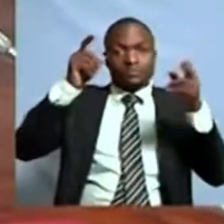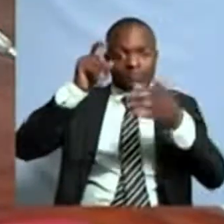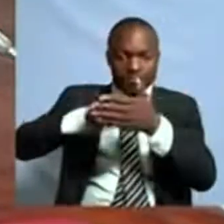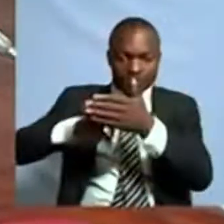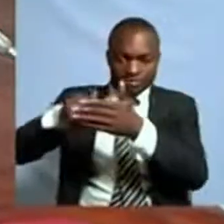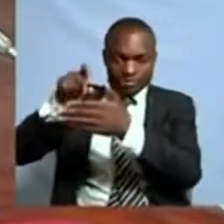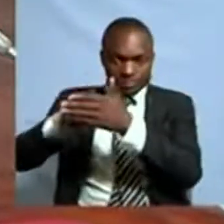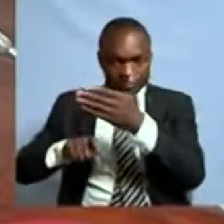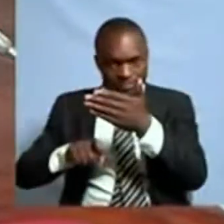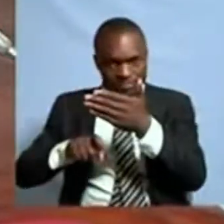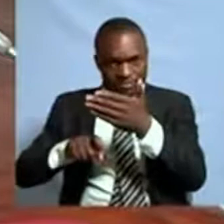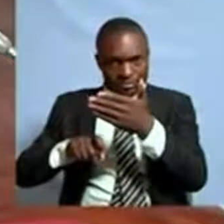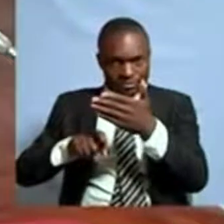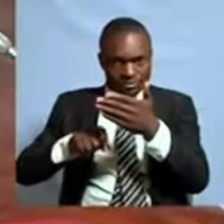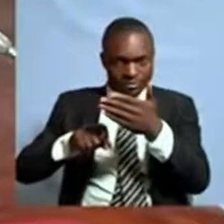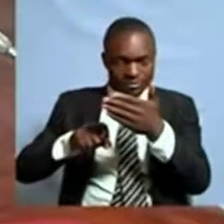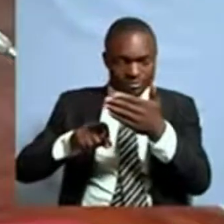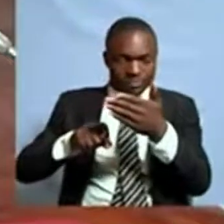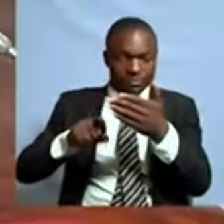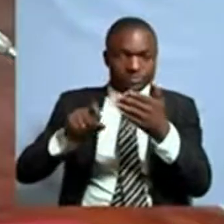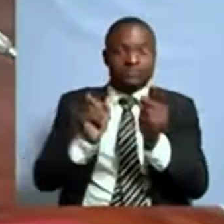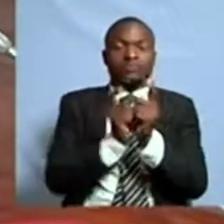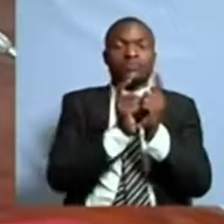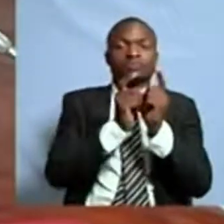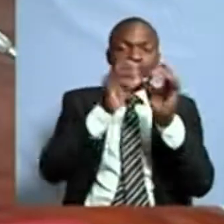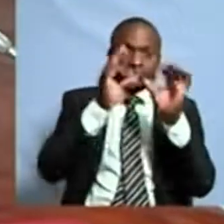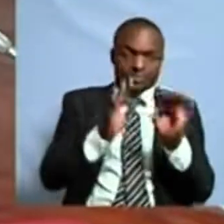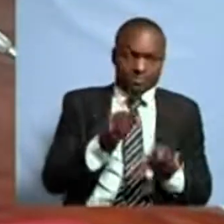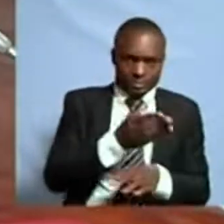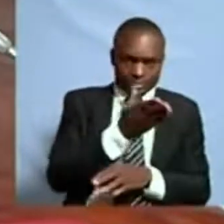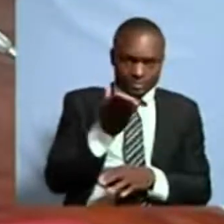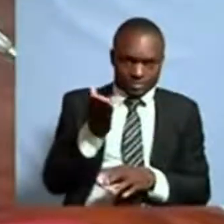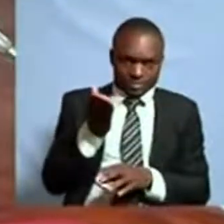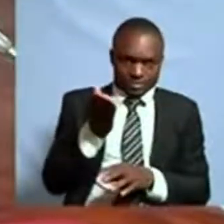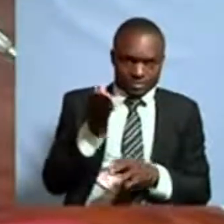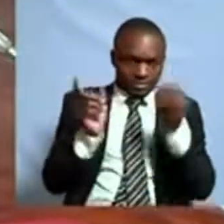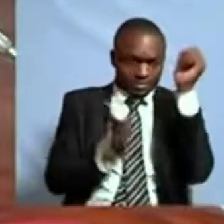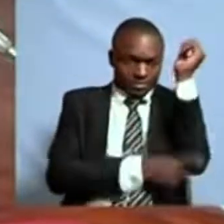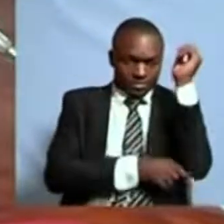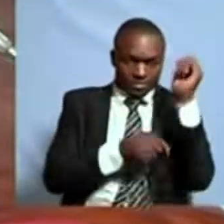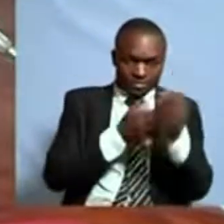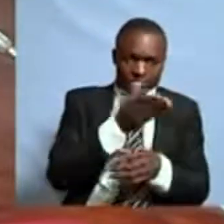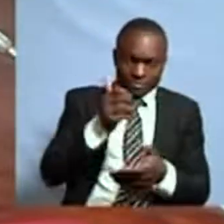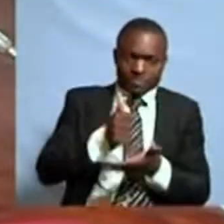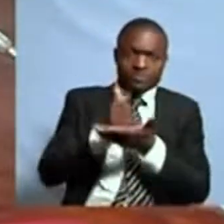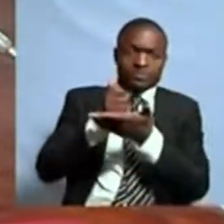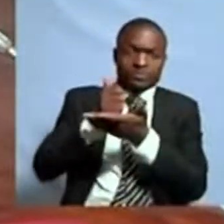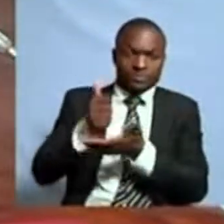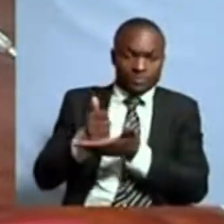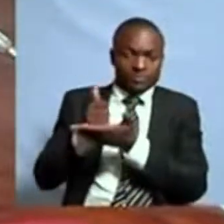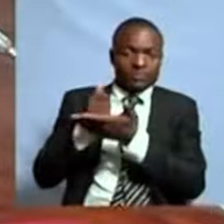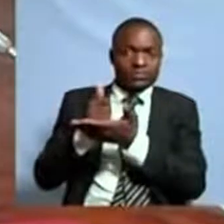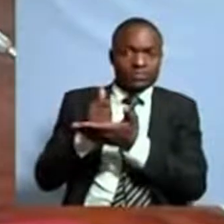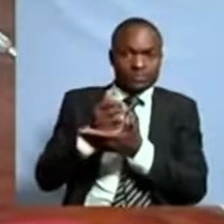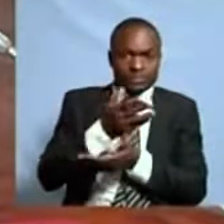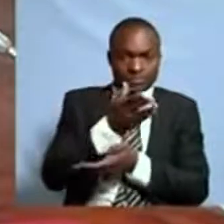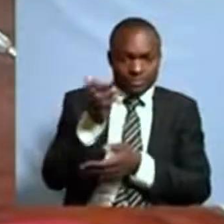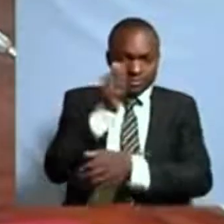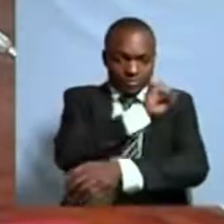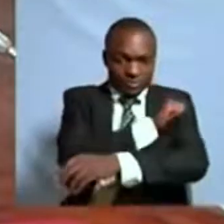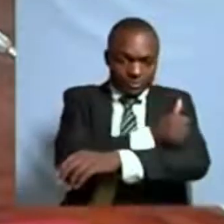actually made. So when there is a waiver, it actually helps such